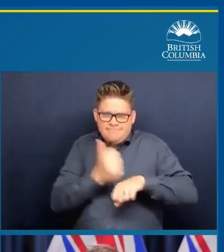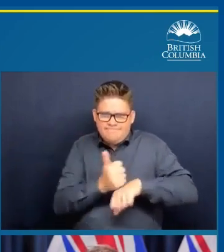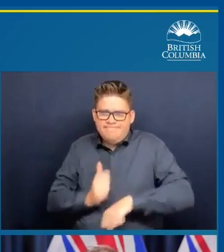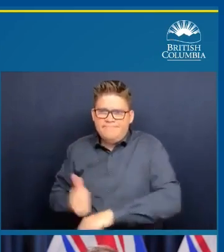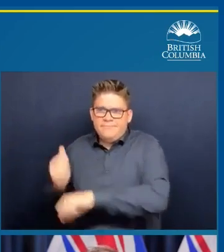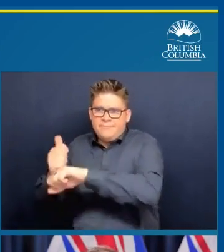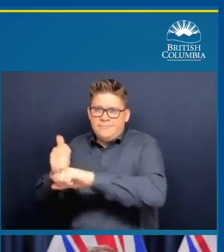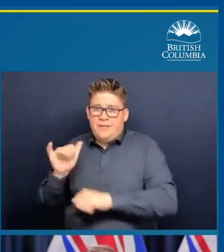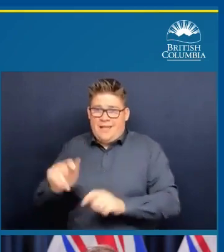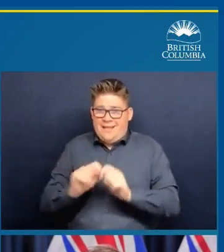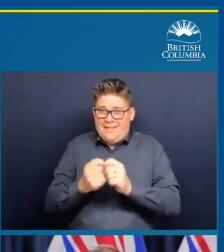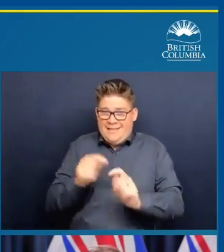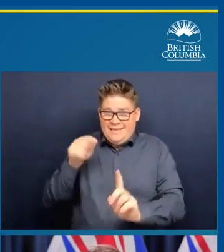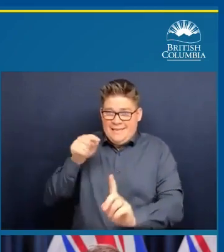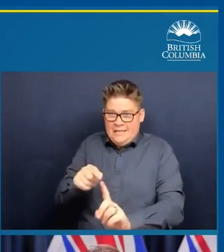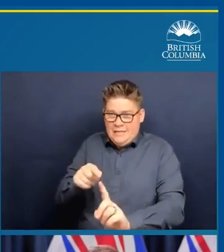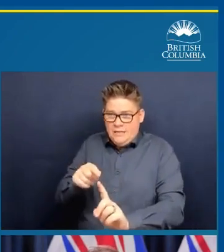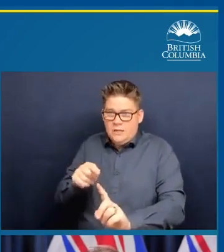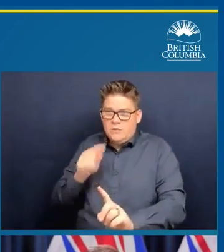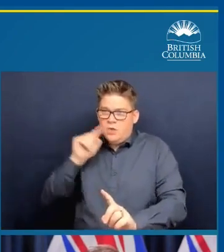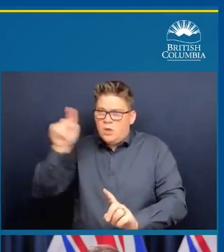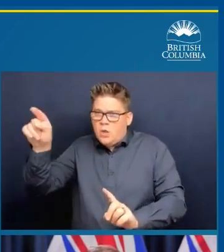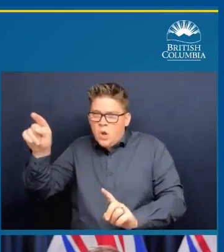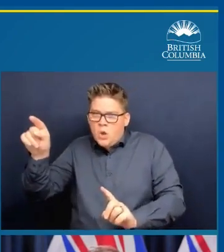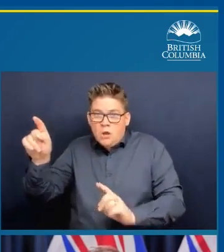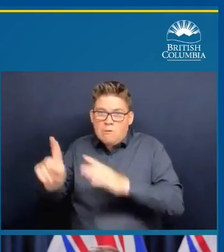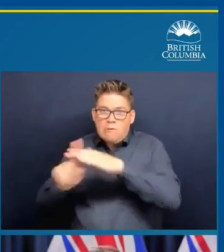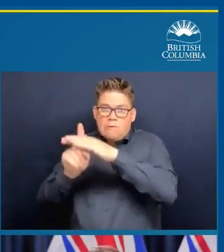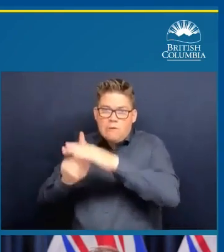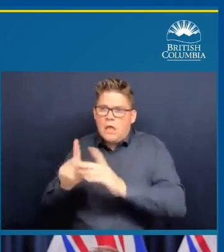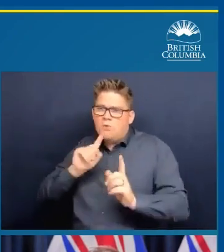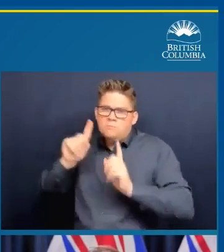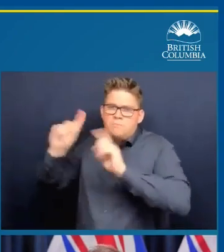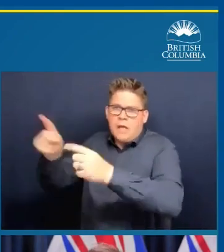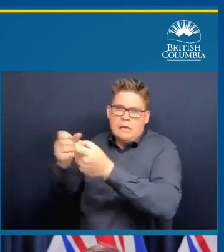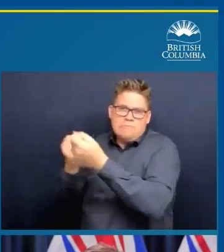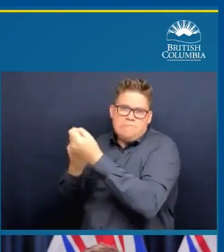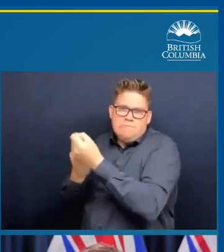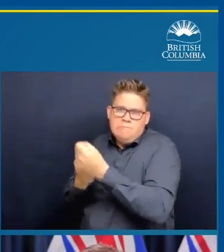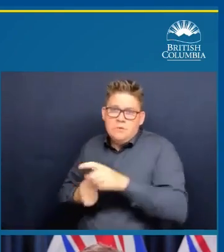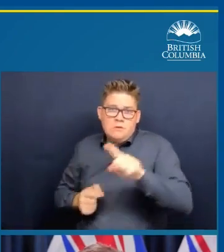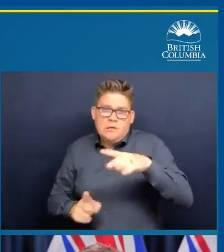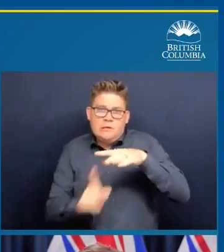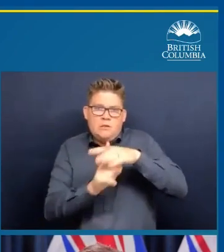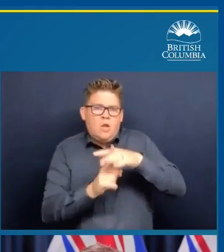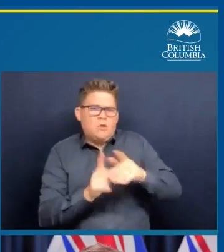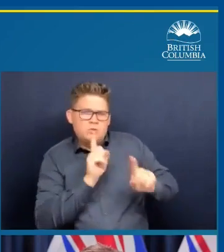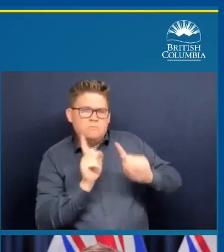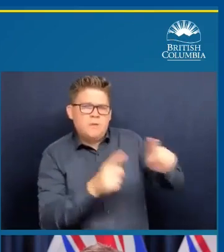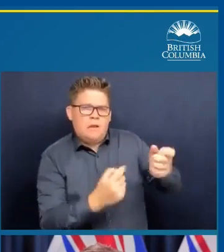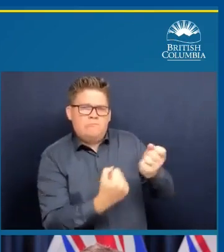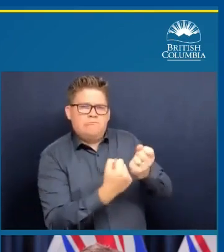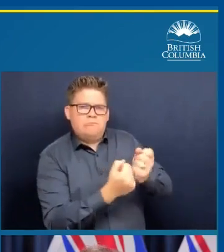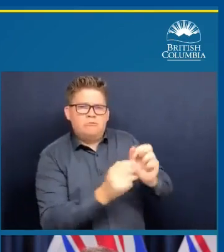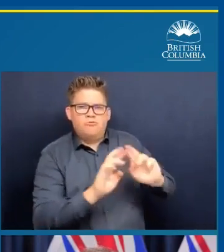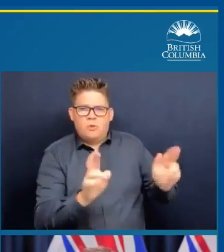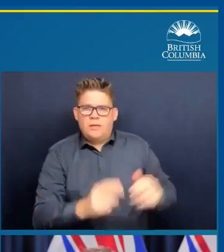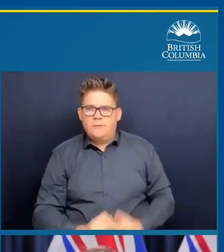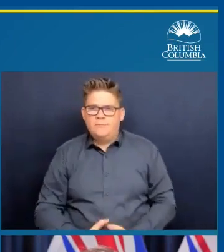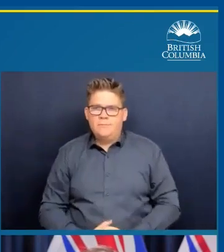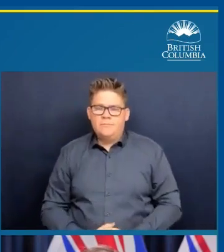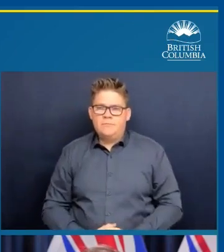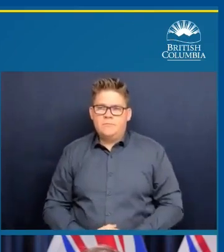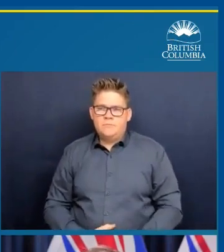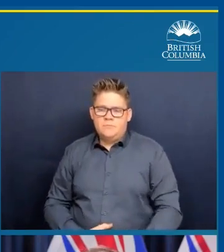stake and responding to the demands of respiratory illness season. And so you see that, and you see that in the response